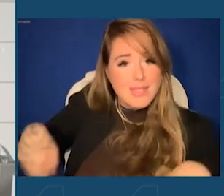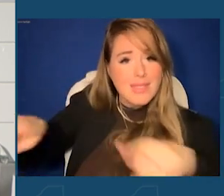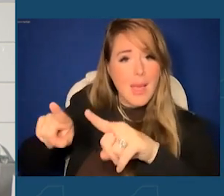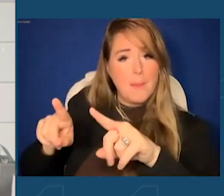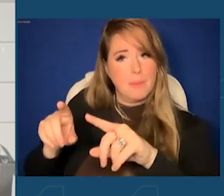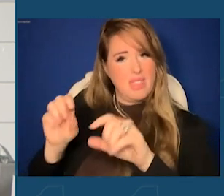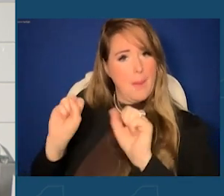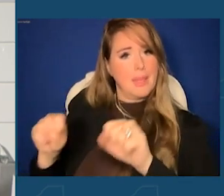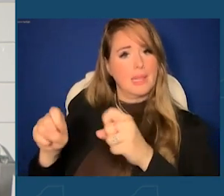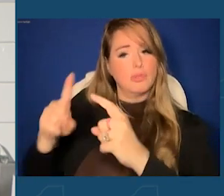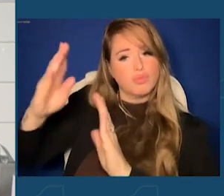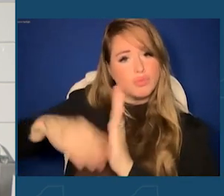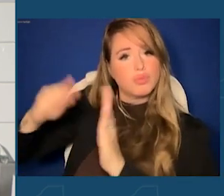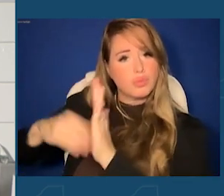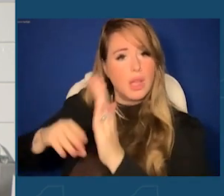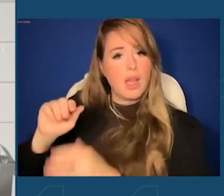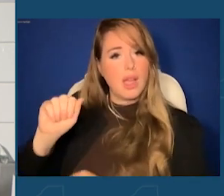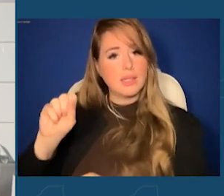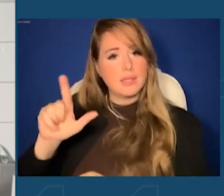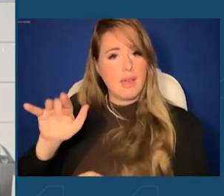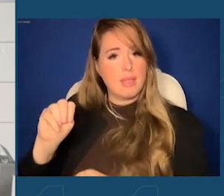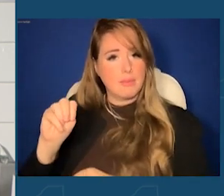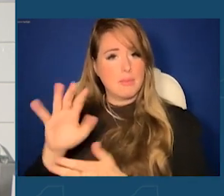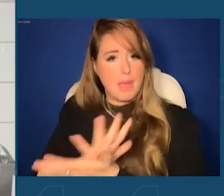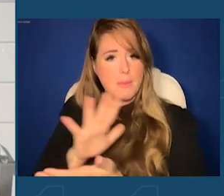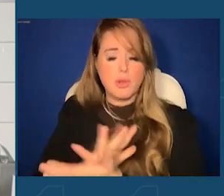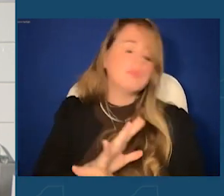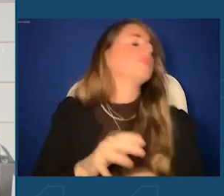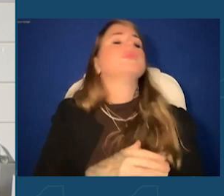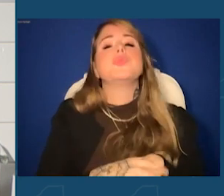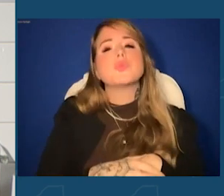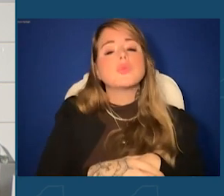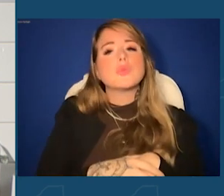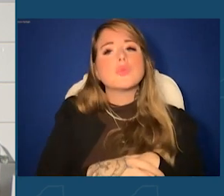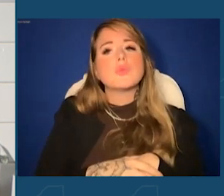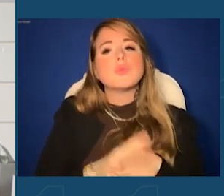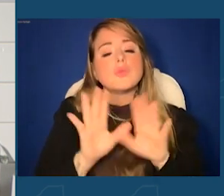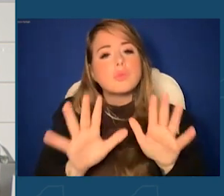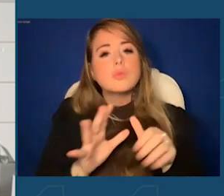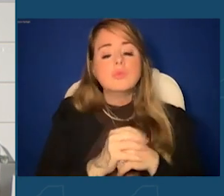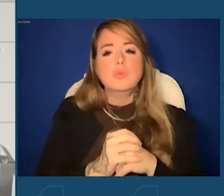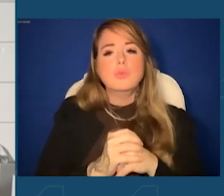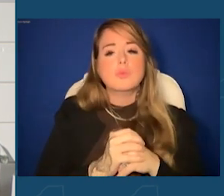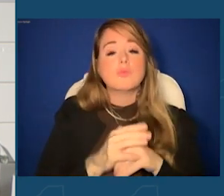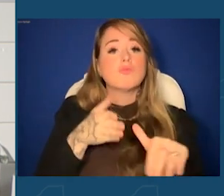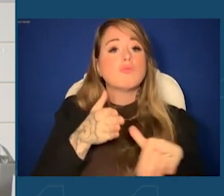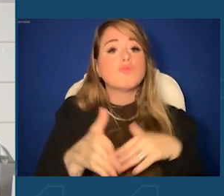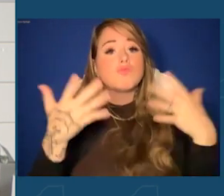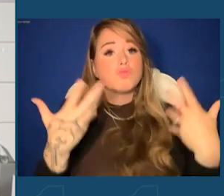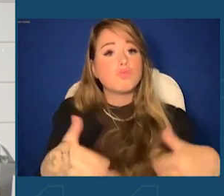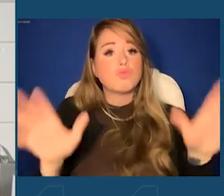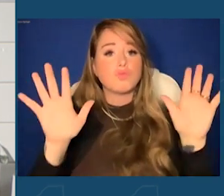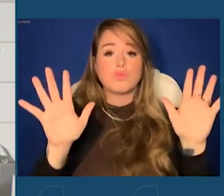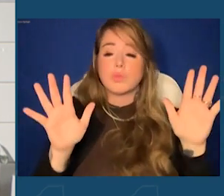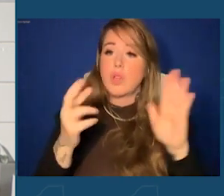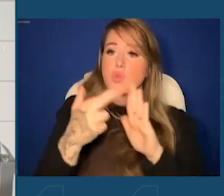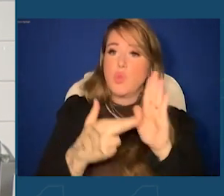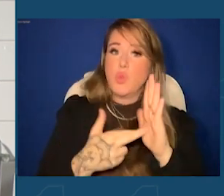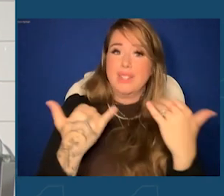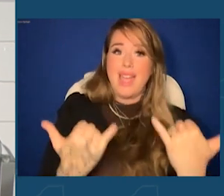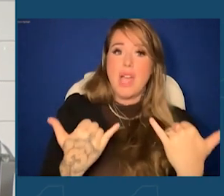out the asylum process. But once that's done under the current rules, they then have to